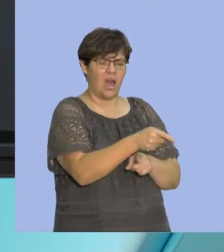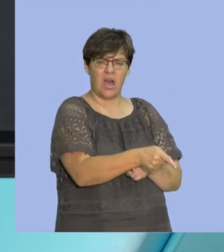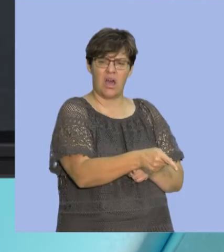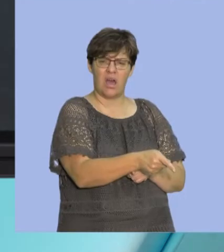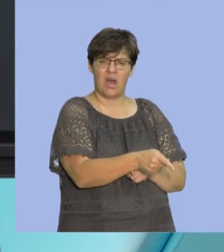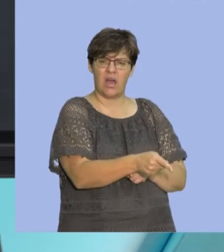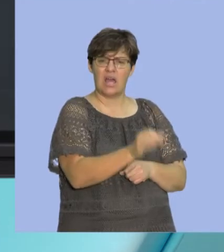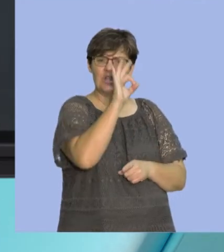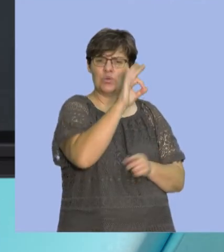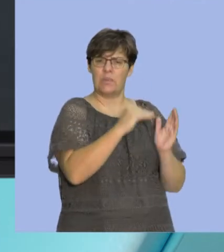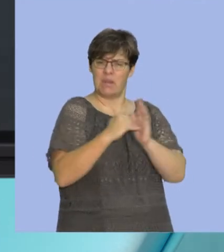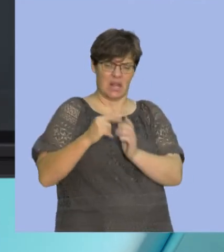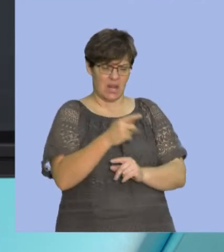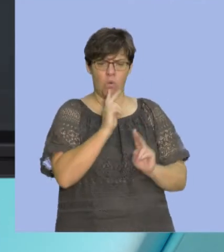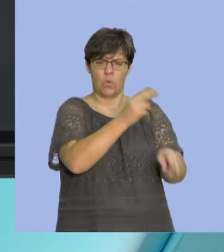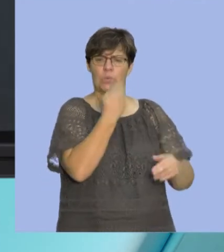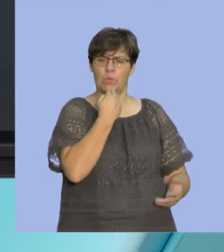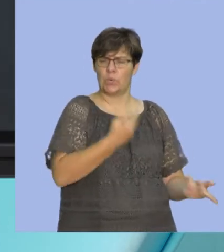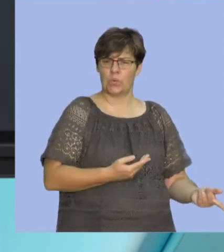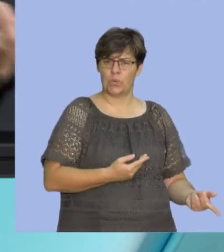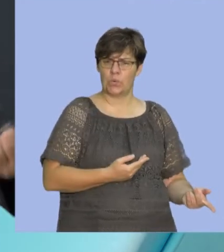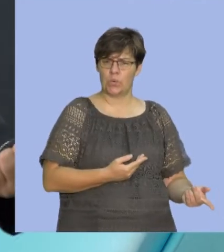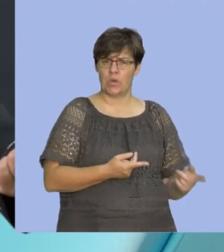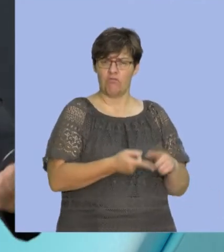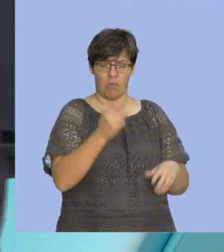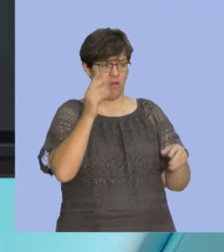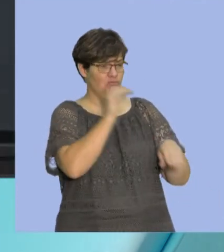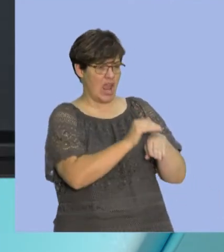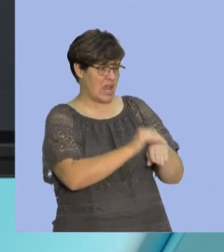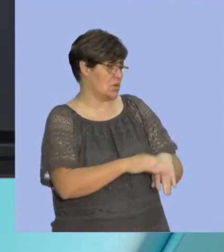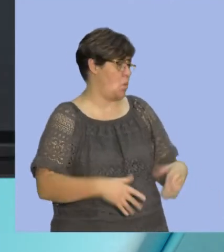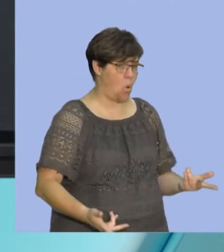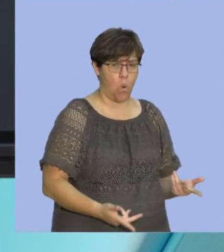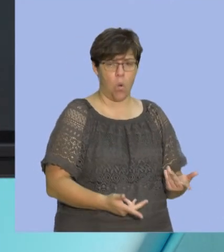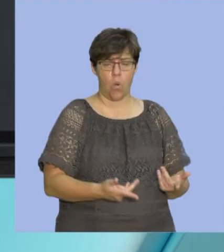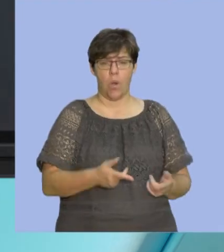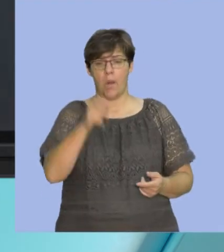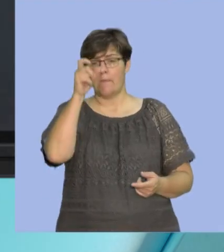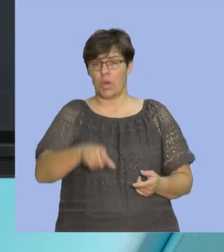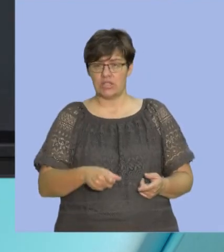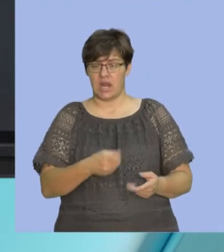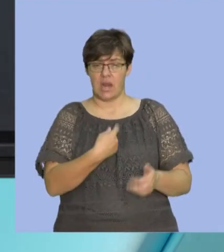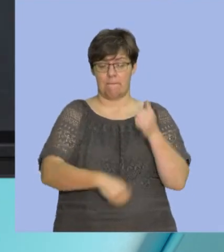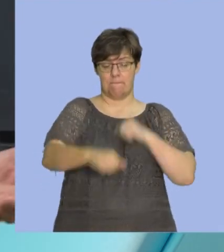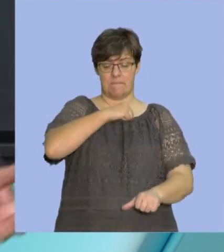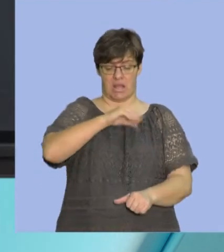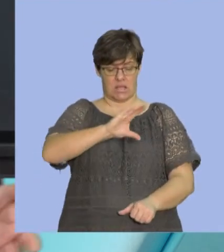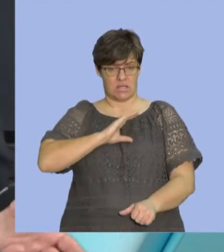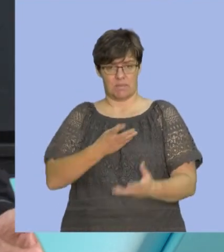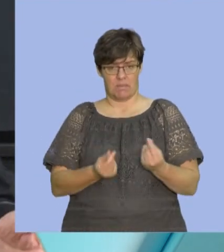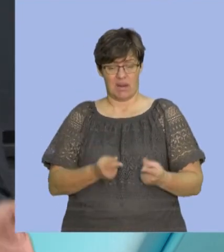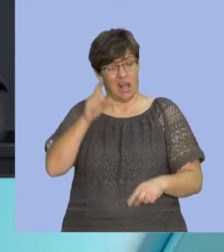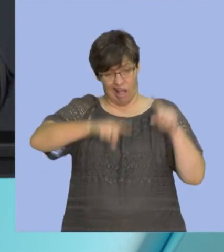the value of 3 million rand. Was it ordered from a buddy? Was it ordered because somebody got a kickback? There may be